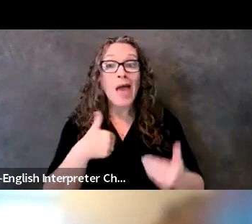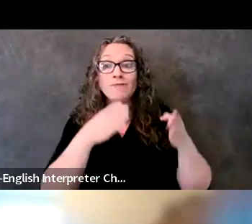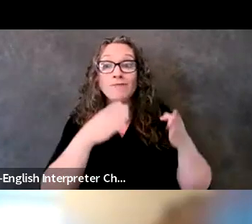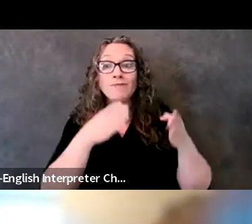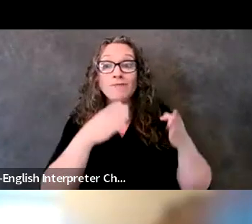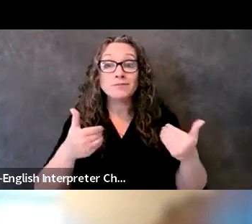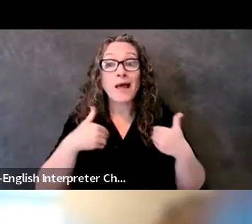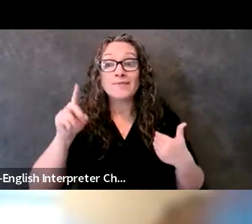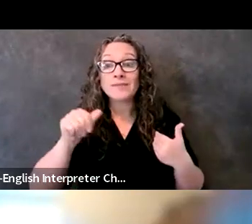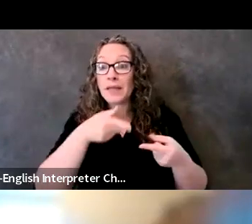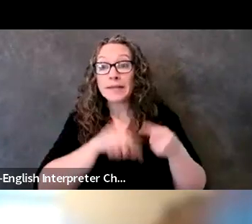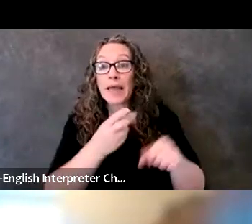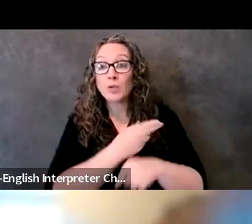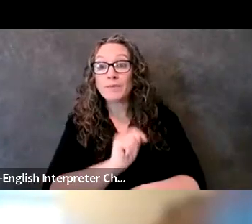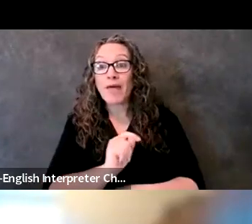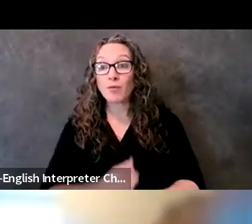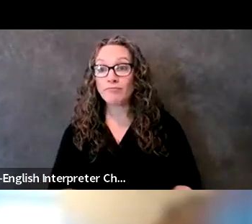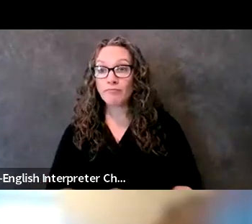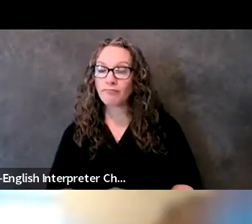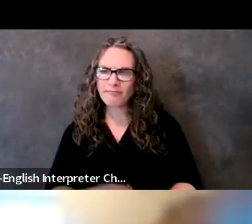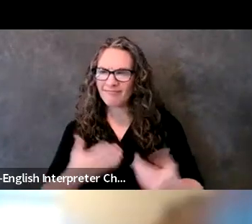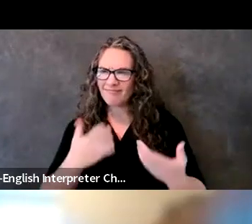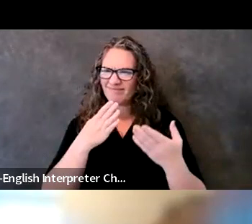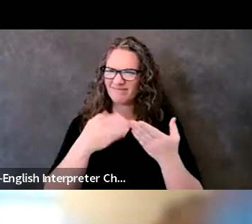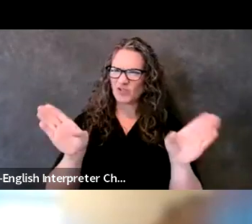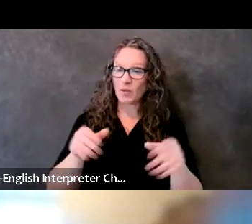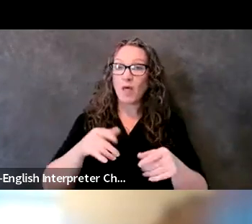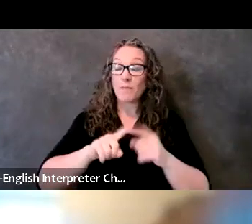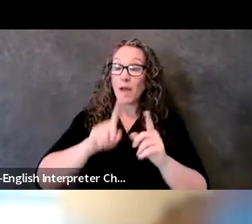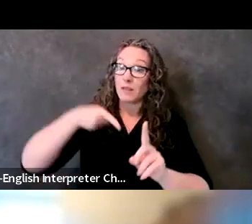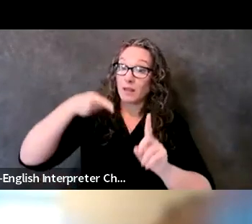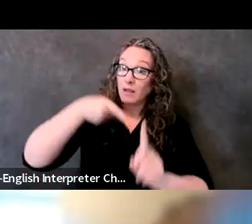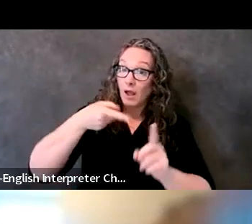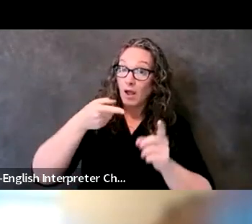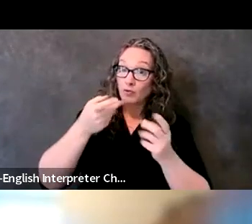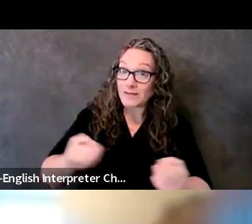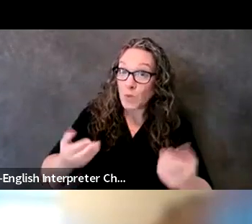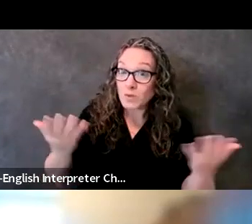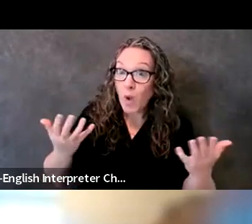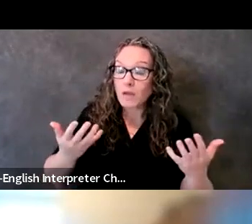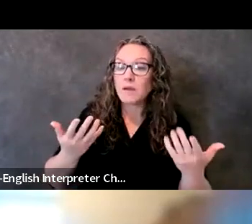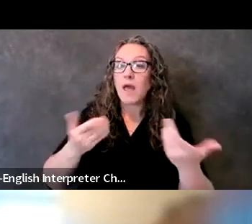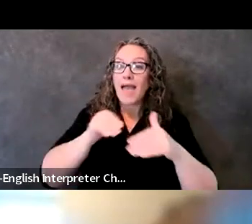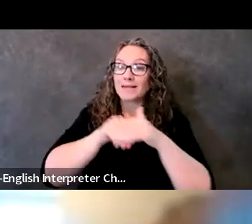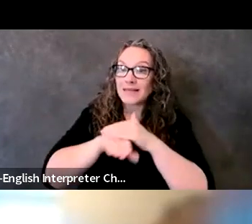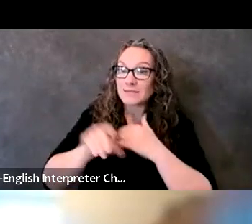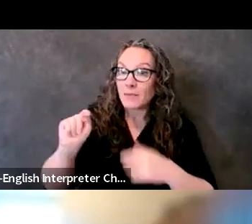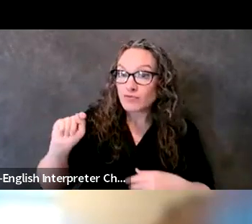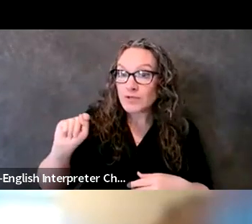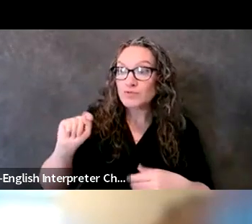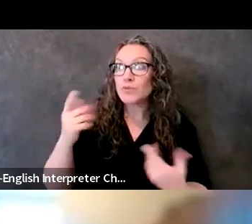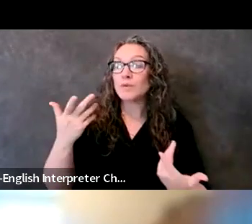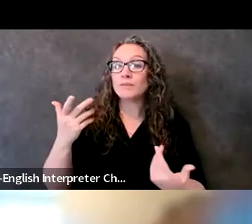this bathroom. But when somebody says, hey, the actual resource is an accessible restroom, a bathroom,